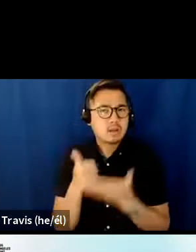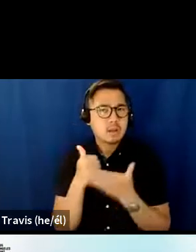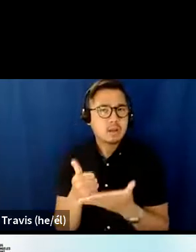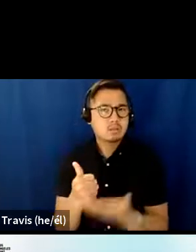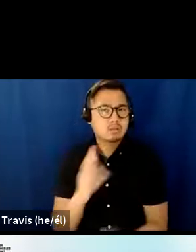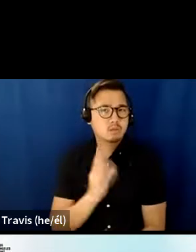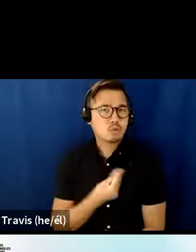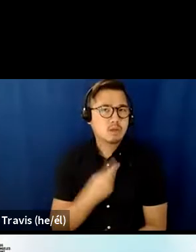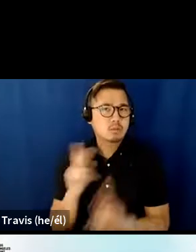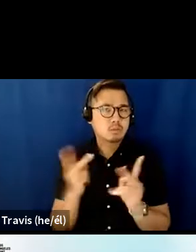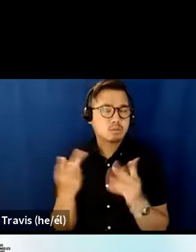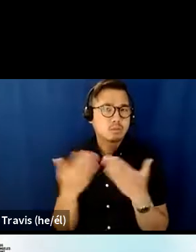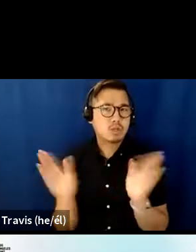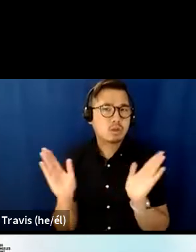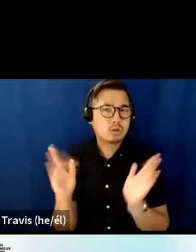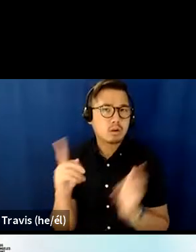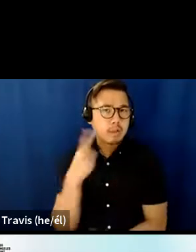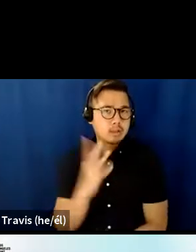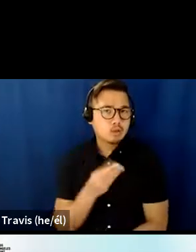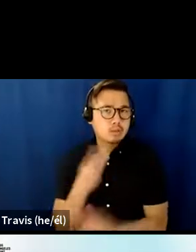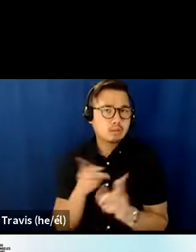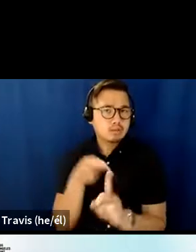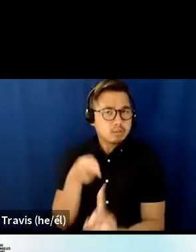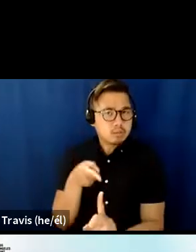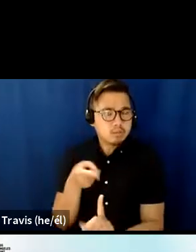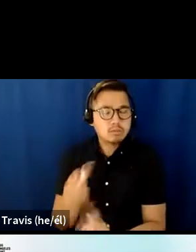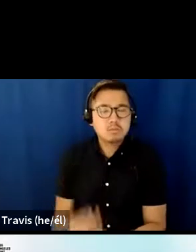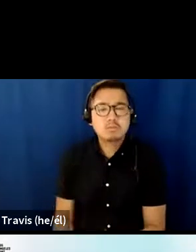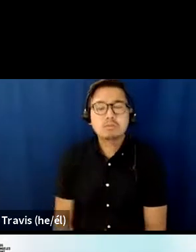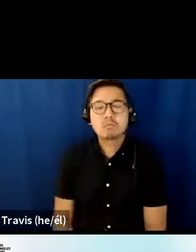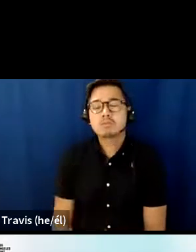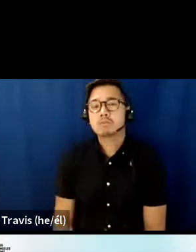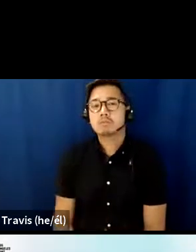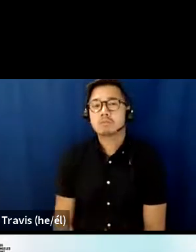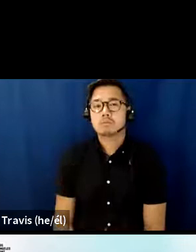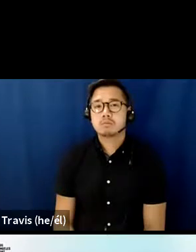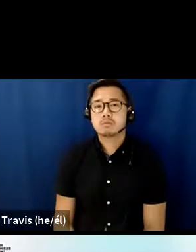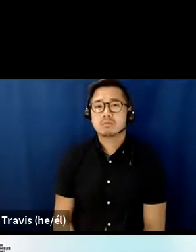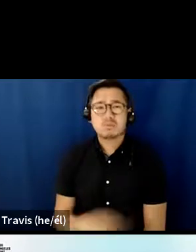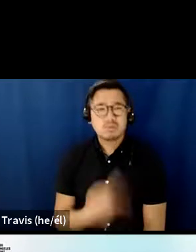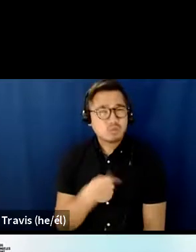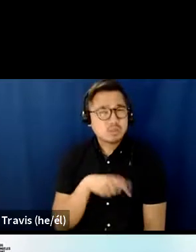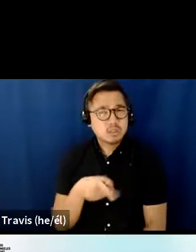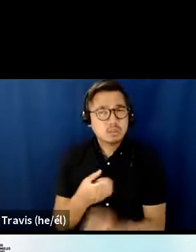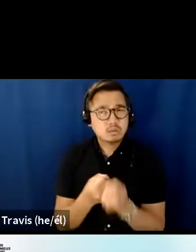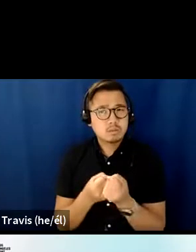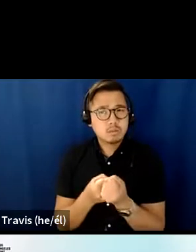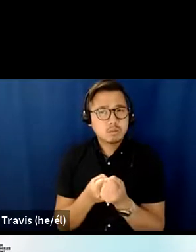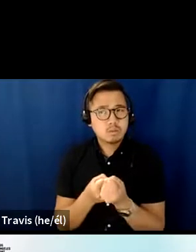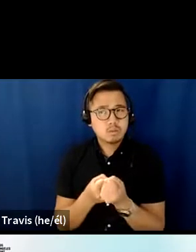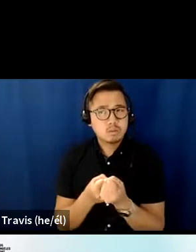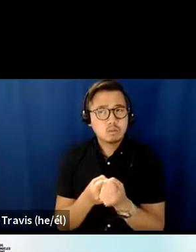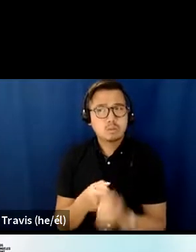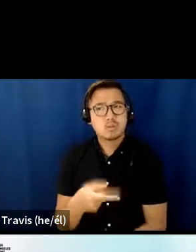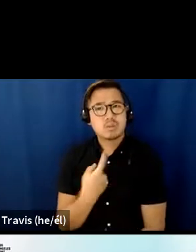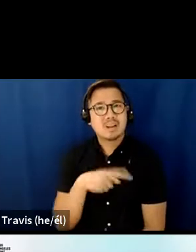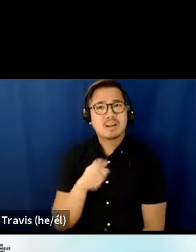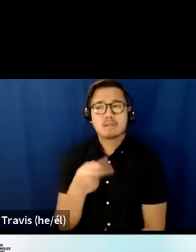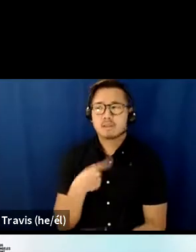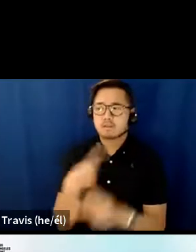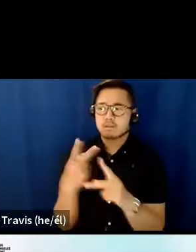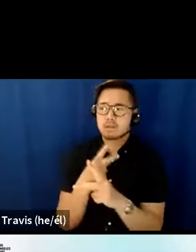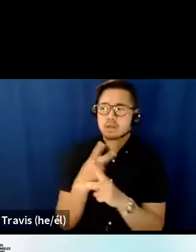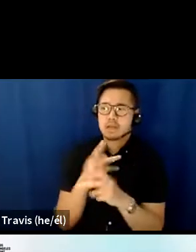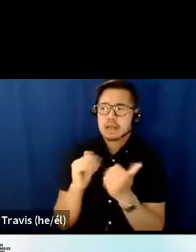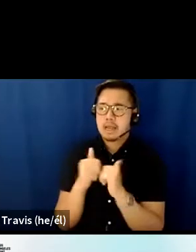about. And so, you know, it all of that, we need that support, and then we need to find our ways in these